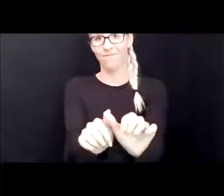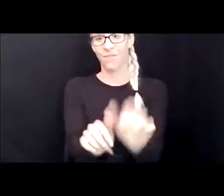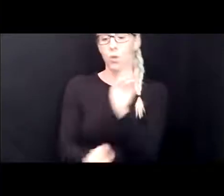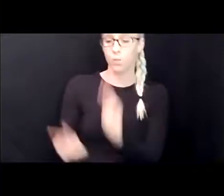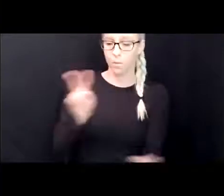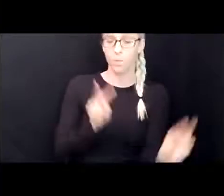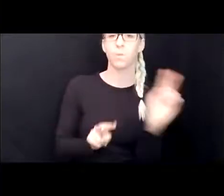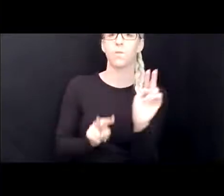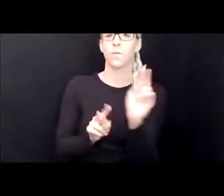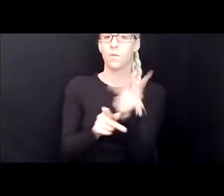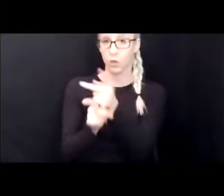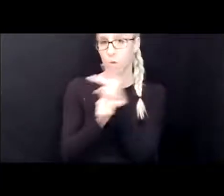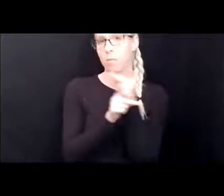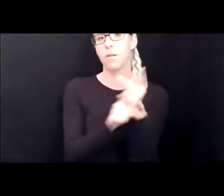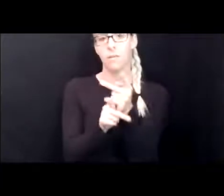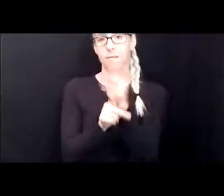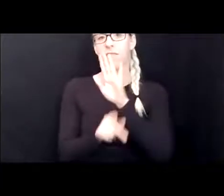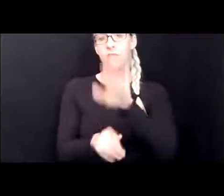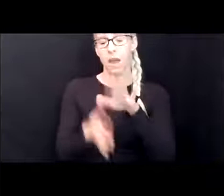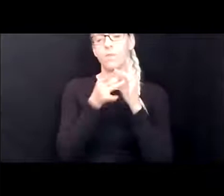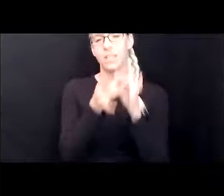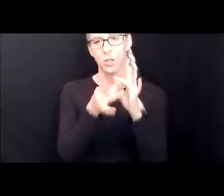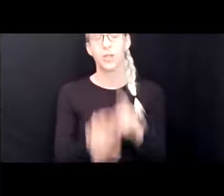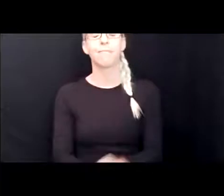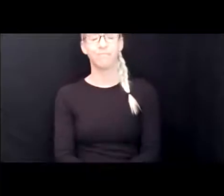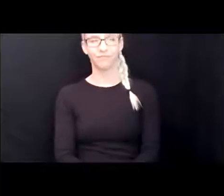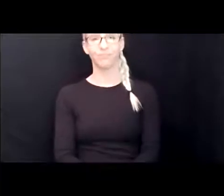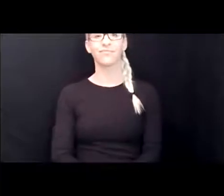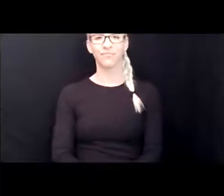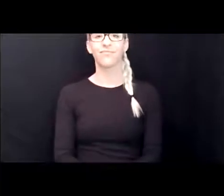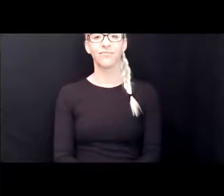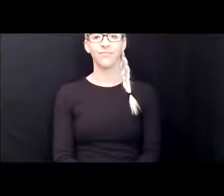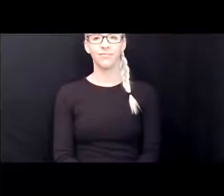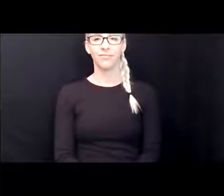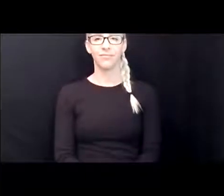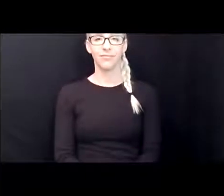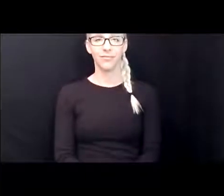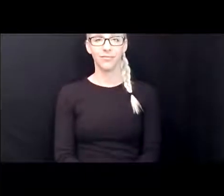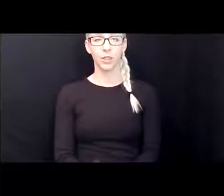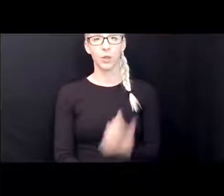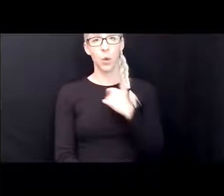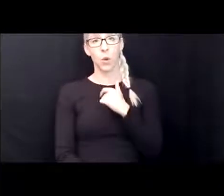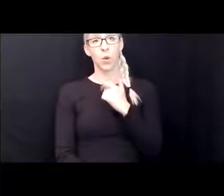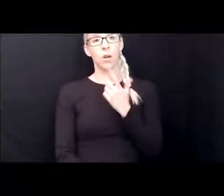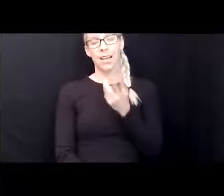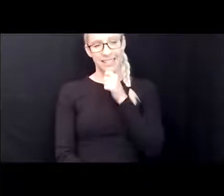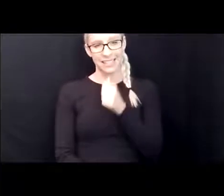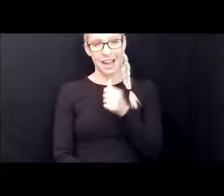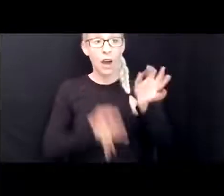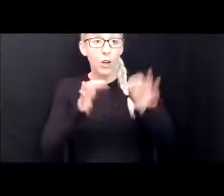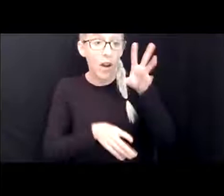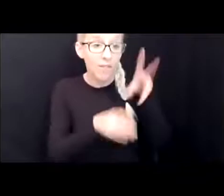guardianship, there is that court supervision and oversight. It's not, we do it on the front end and then the court goes away. That's not the